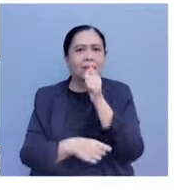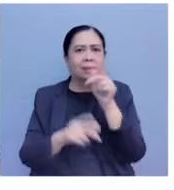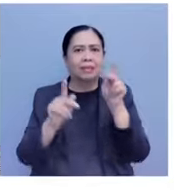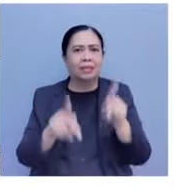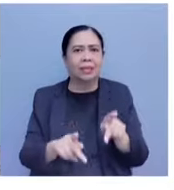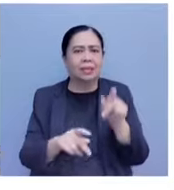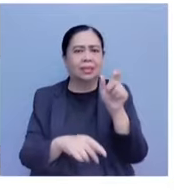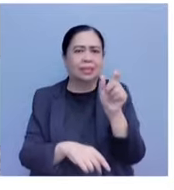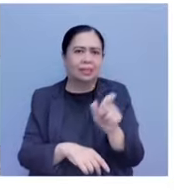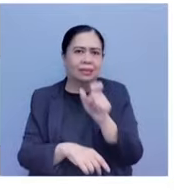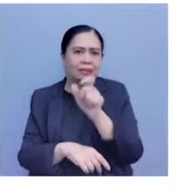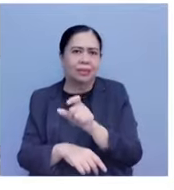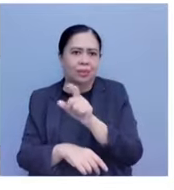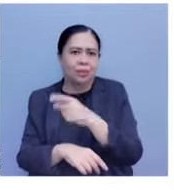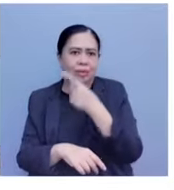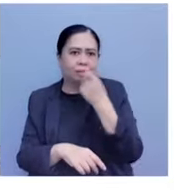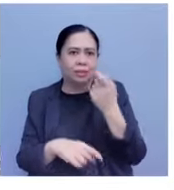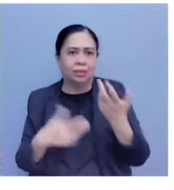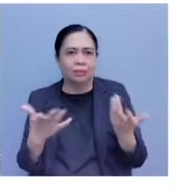in a sense, because